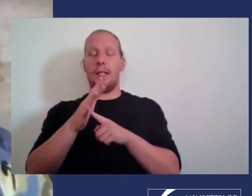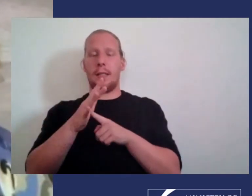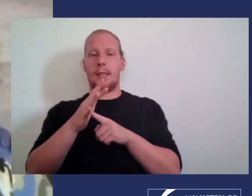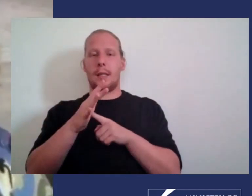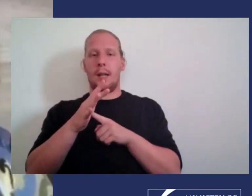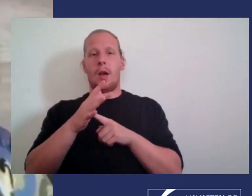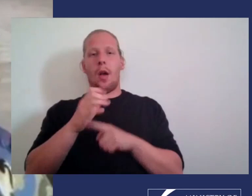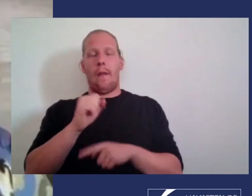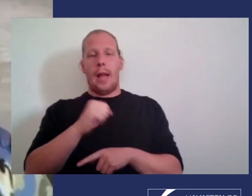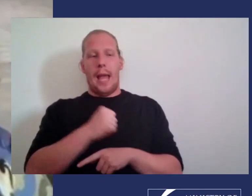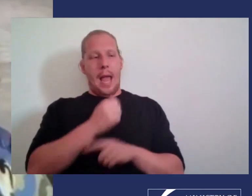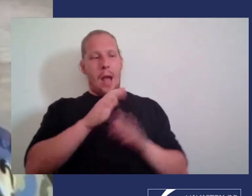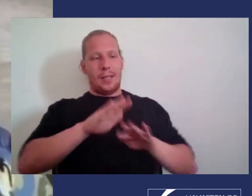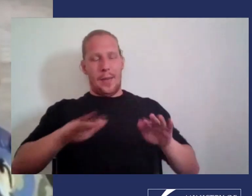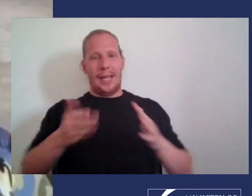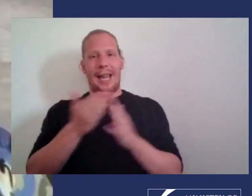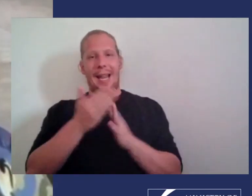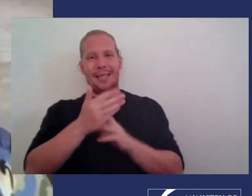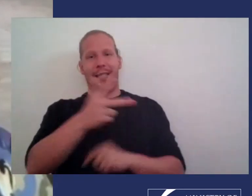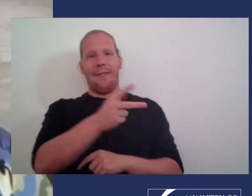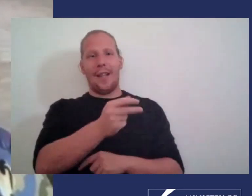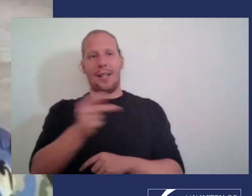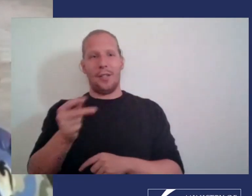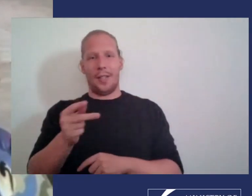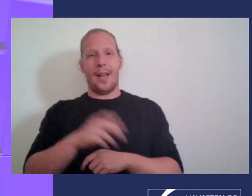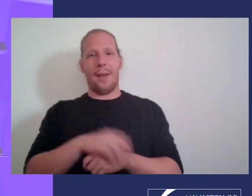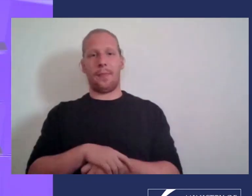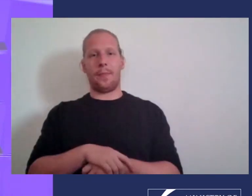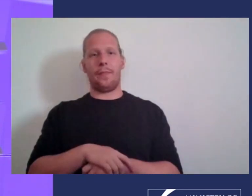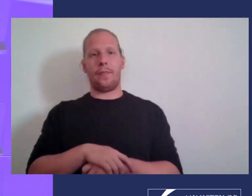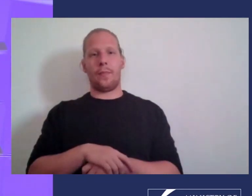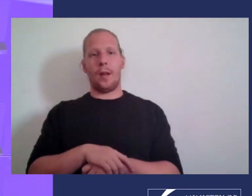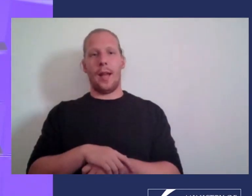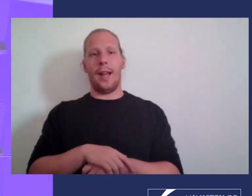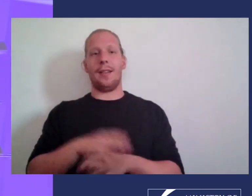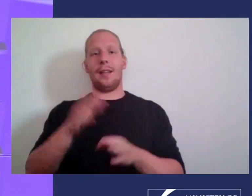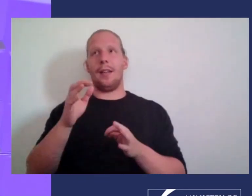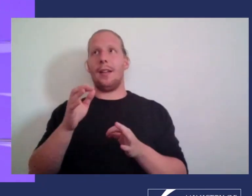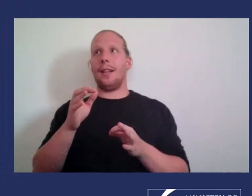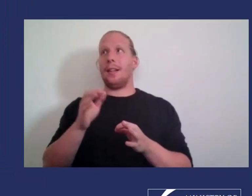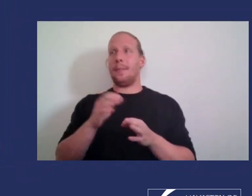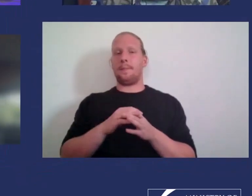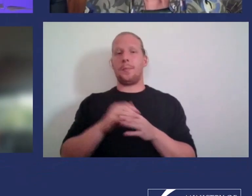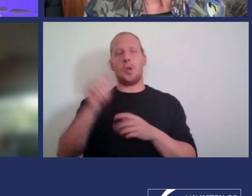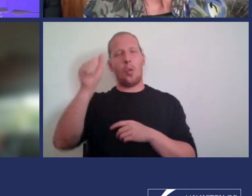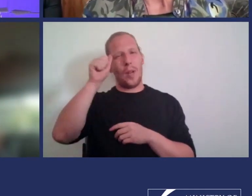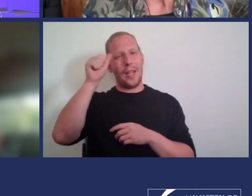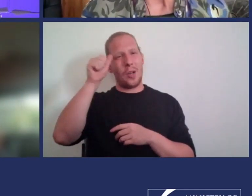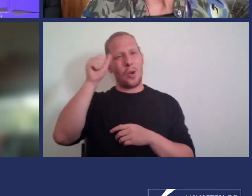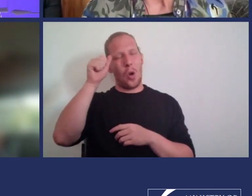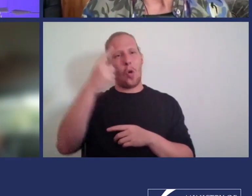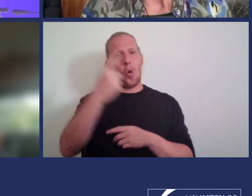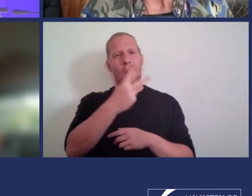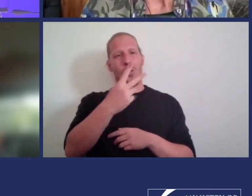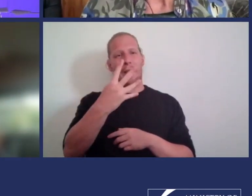tamariki accessing vaccination too. Kia ora. Kia ora. And so what we know is, 124,000